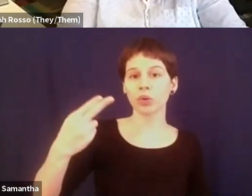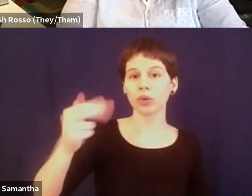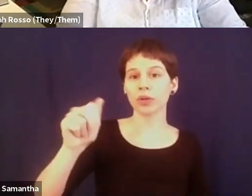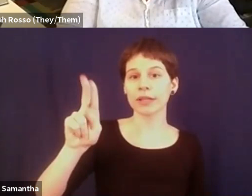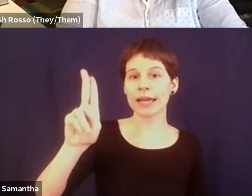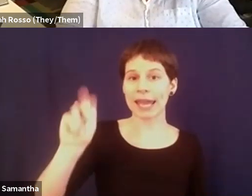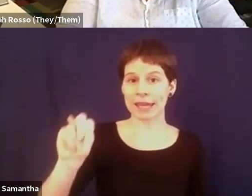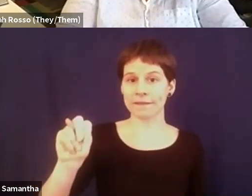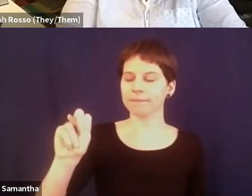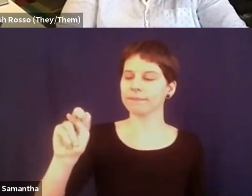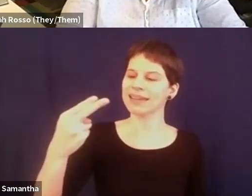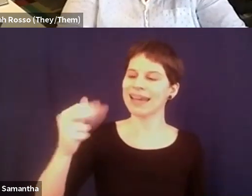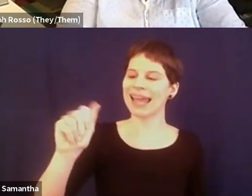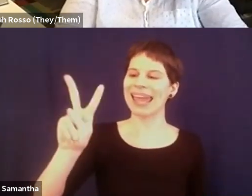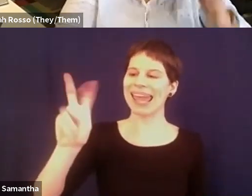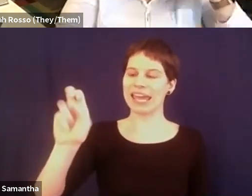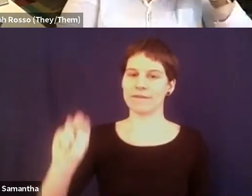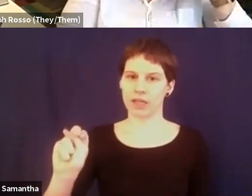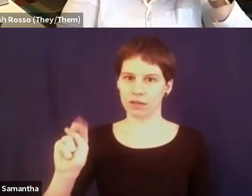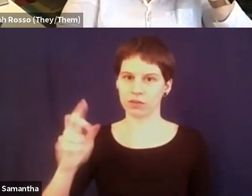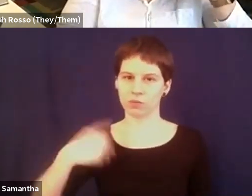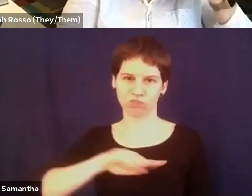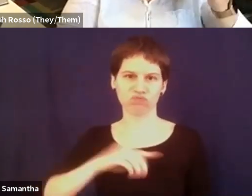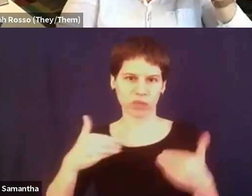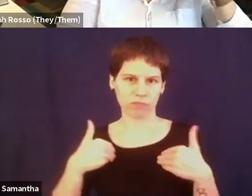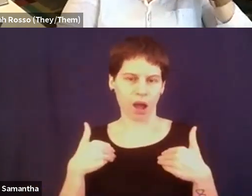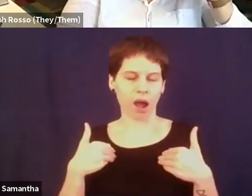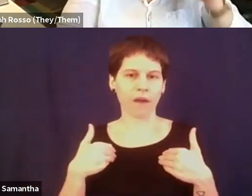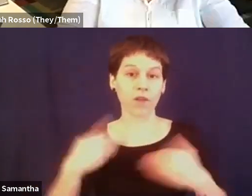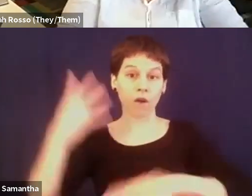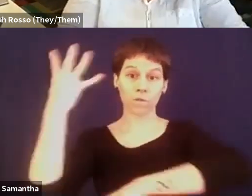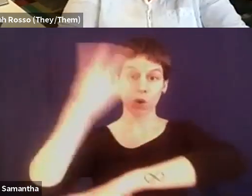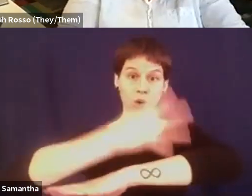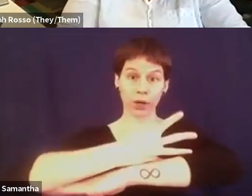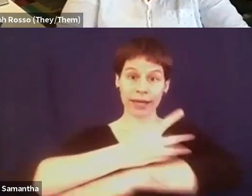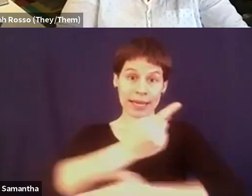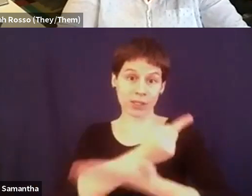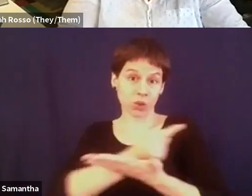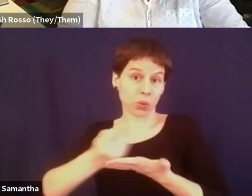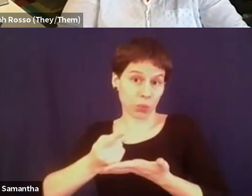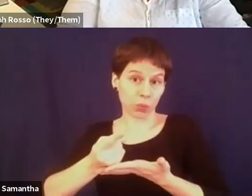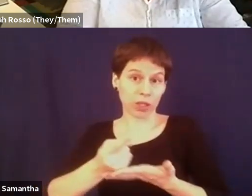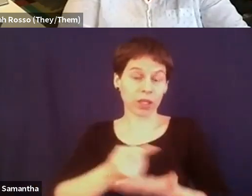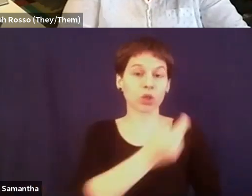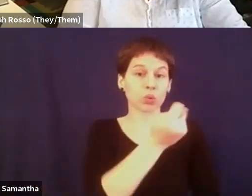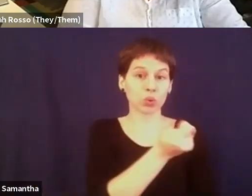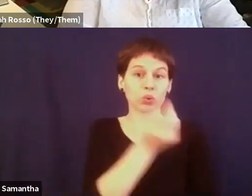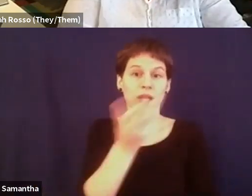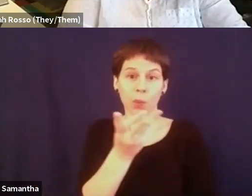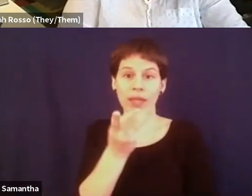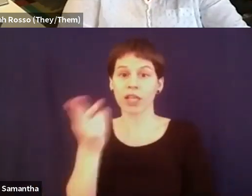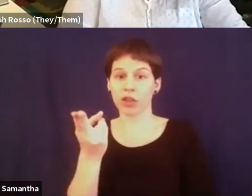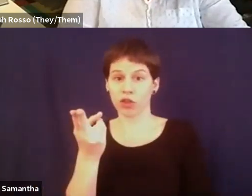in the north side. We're here 4 days a week specifically for youth, Tuesday, Wednesday, Thursday, 1 to 8